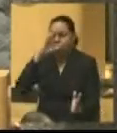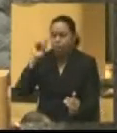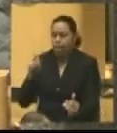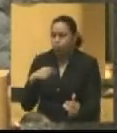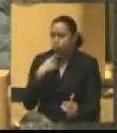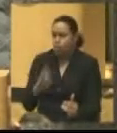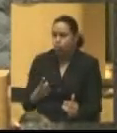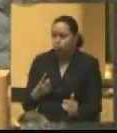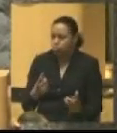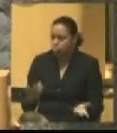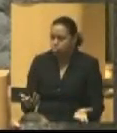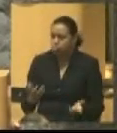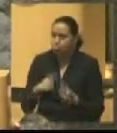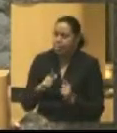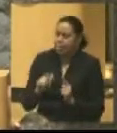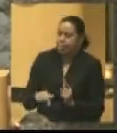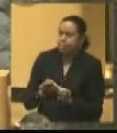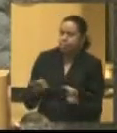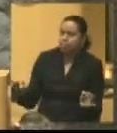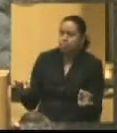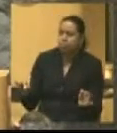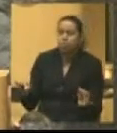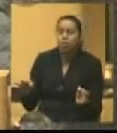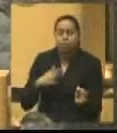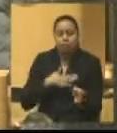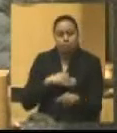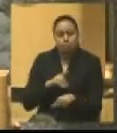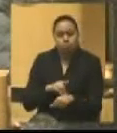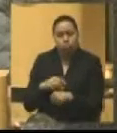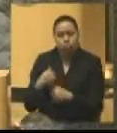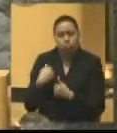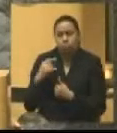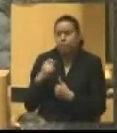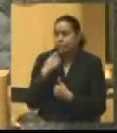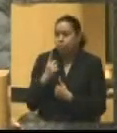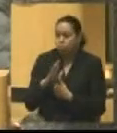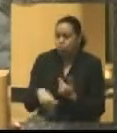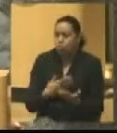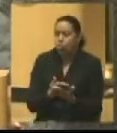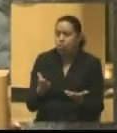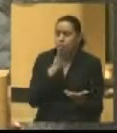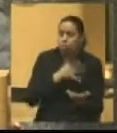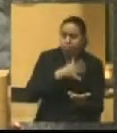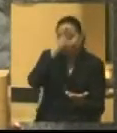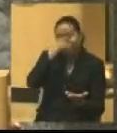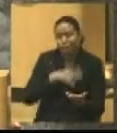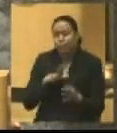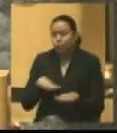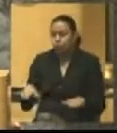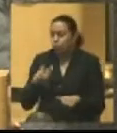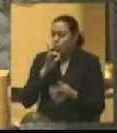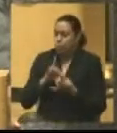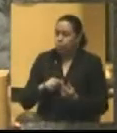obliged to tell you in all of my life, and it is this. It becomes my duty to inform you, one and all, women, men, and children belonging to